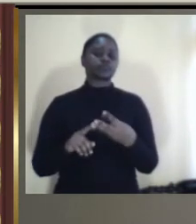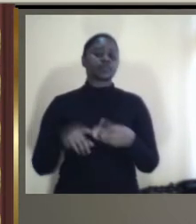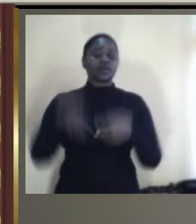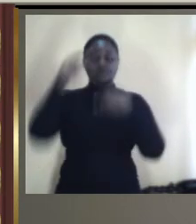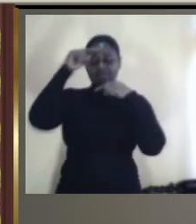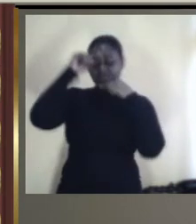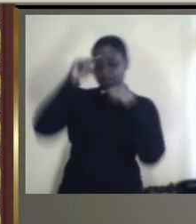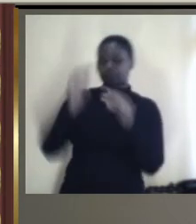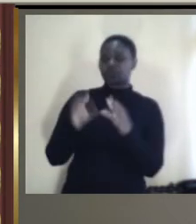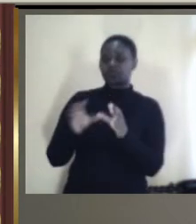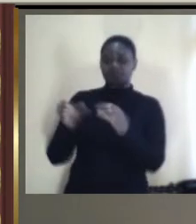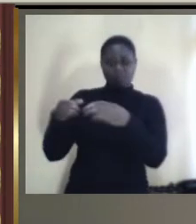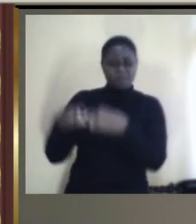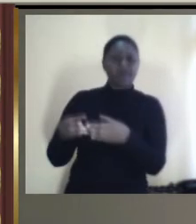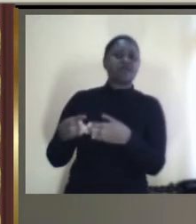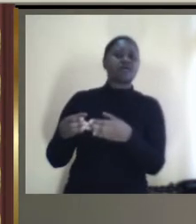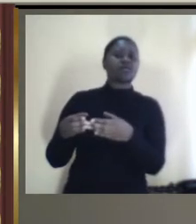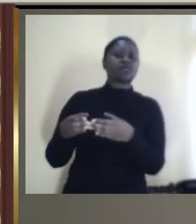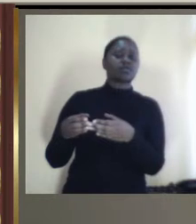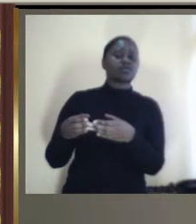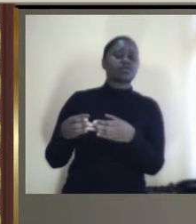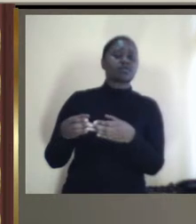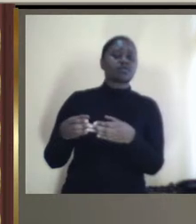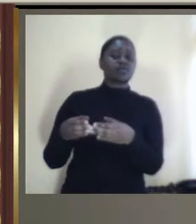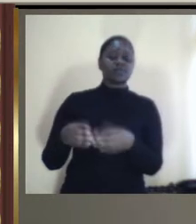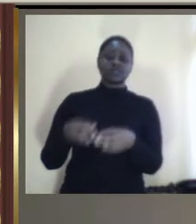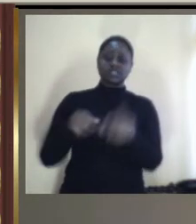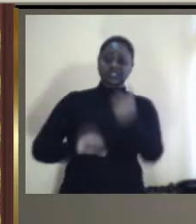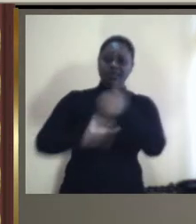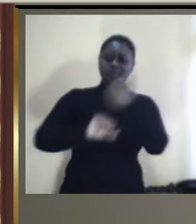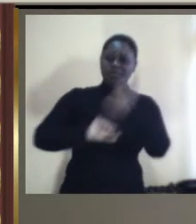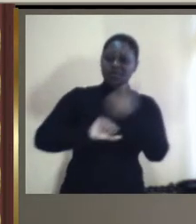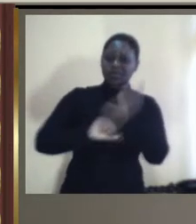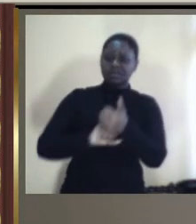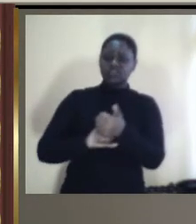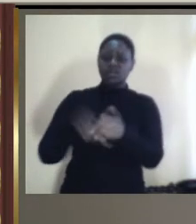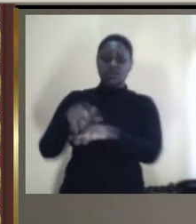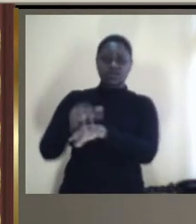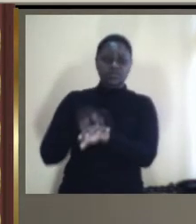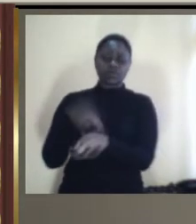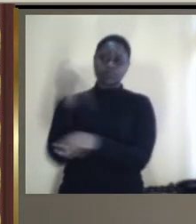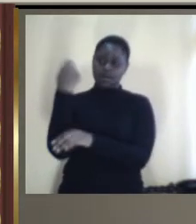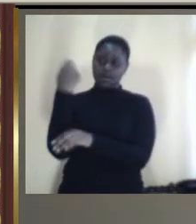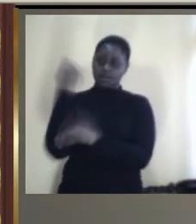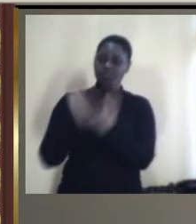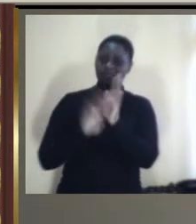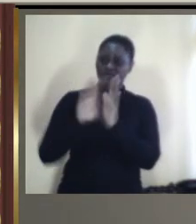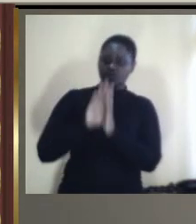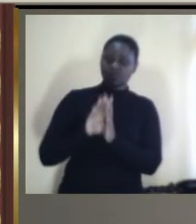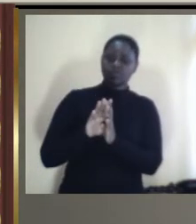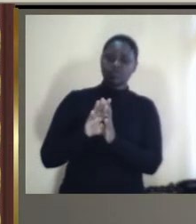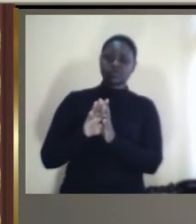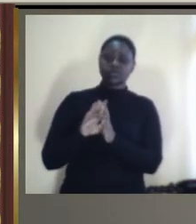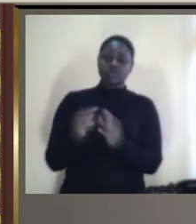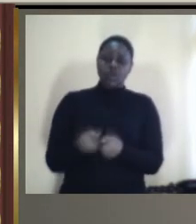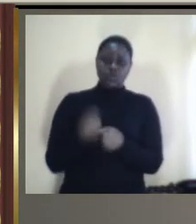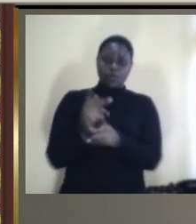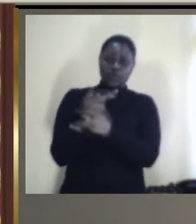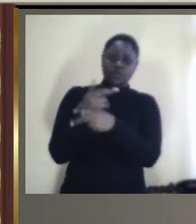of ILIMA, LITEMA, that is aimed at supporting sustainable agriculture and rural development for smallholder